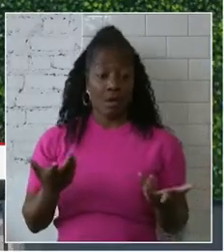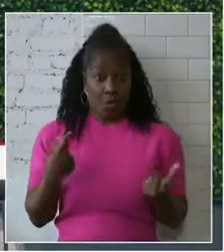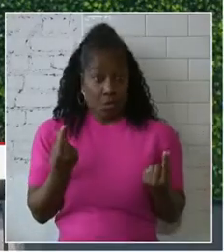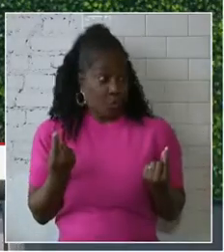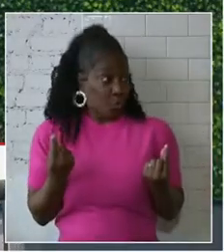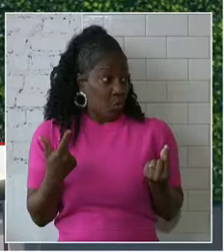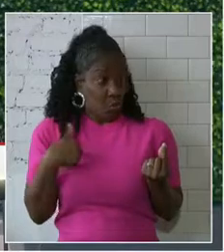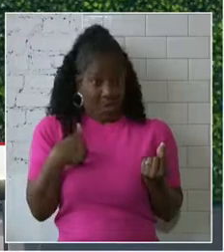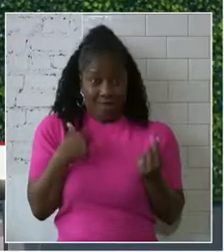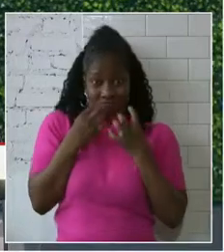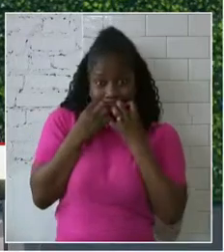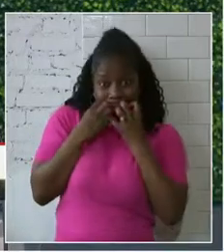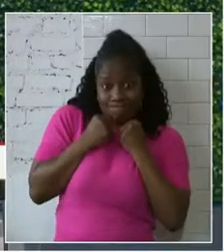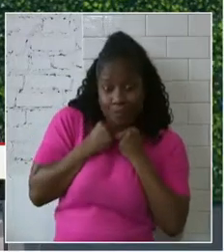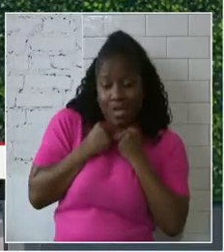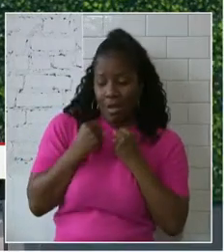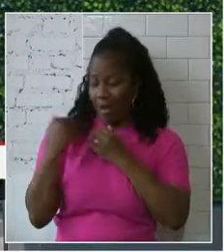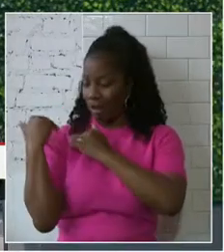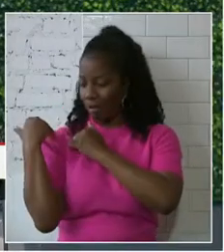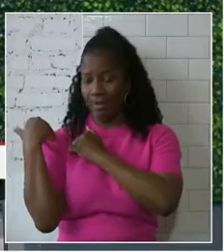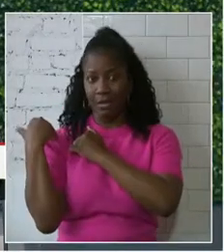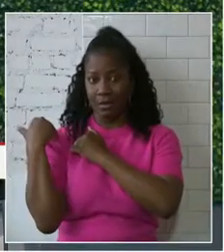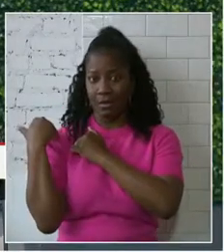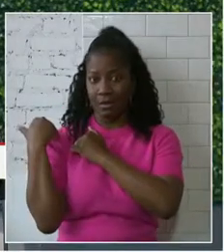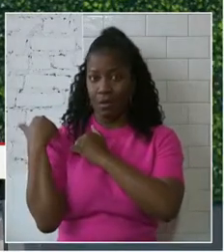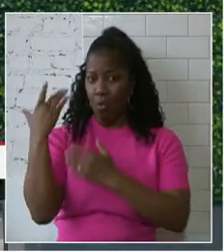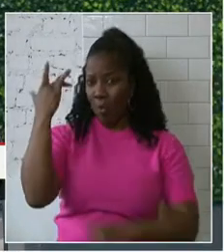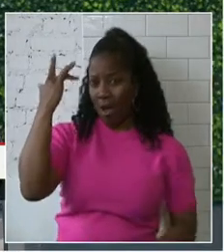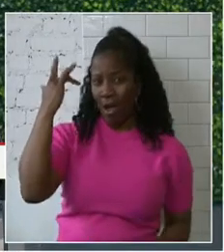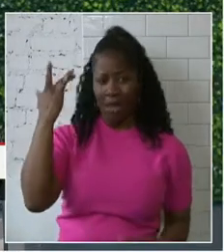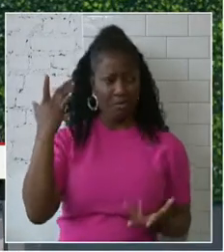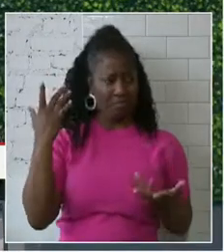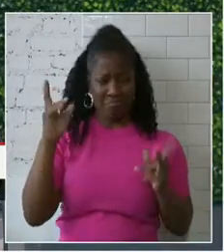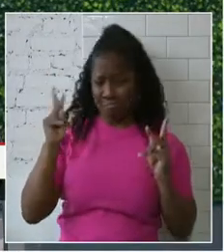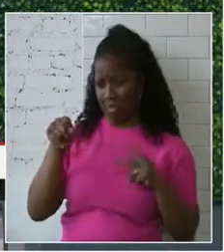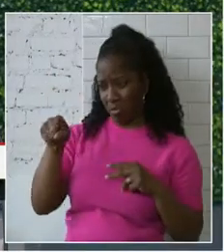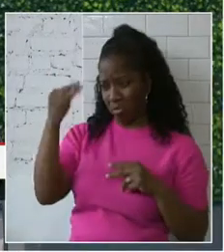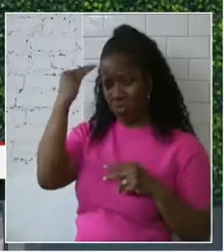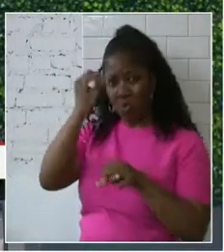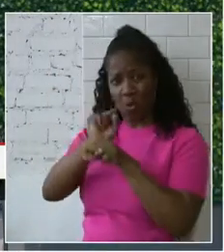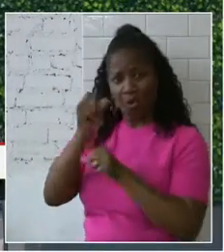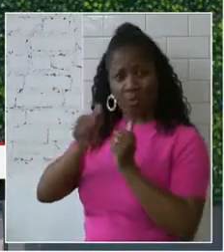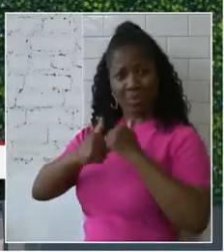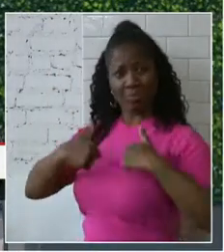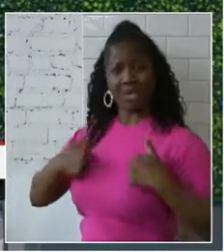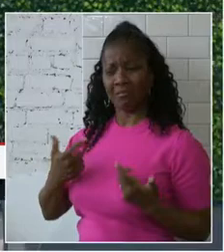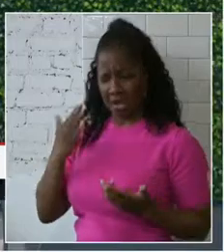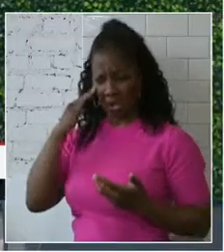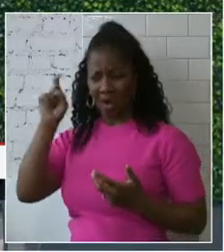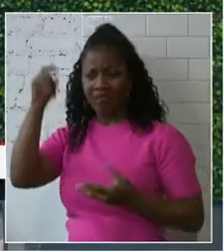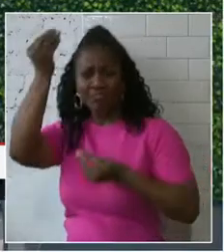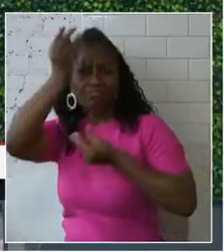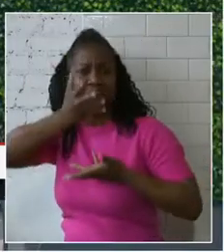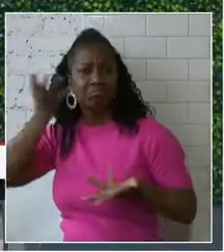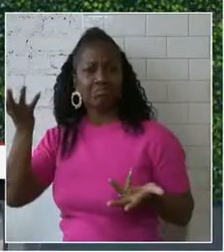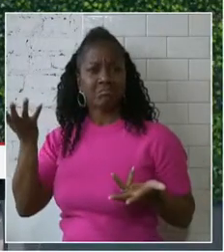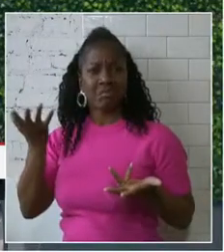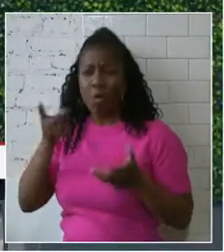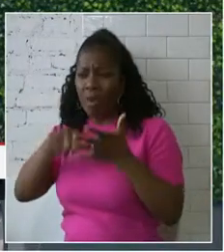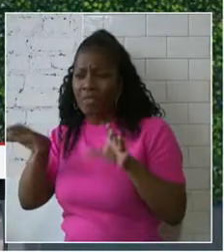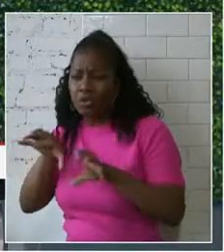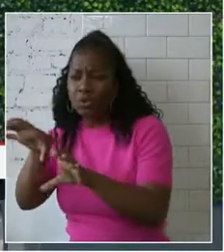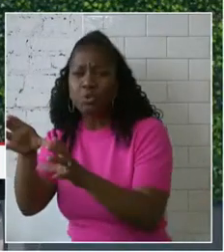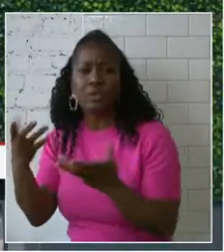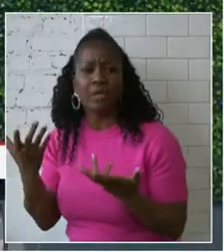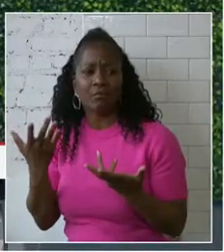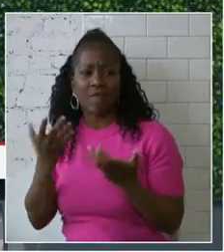my administration, and people who work for me know that they have to report what they're doing to me and to the